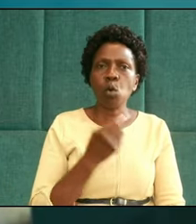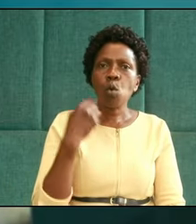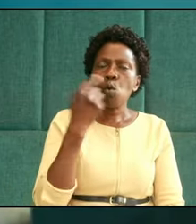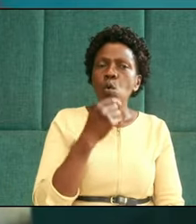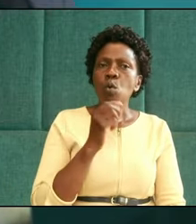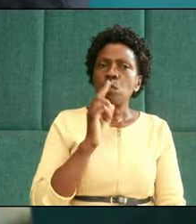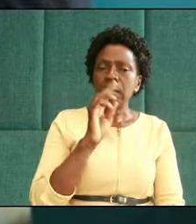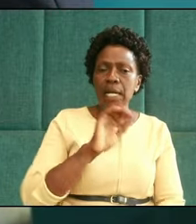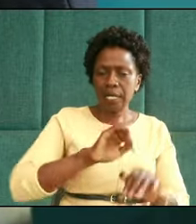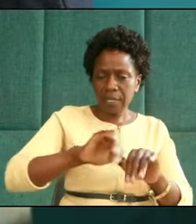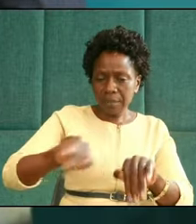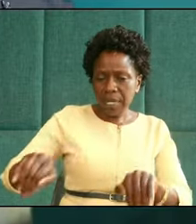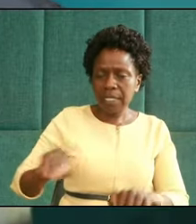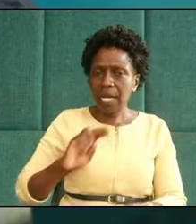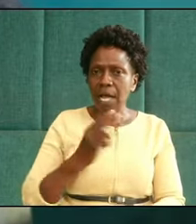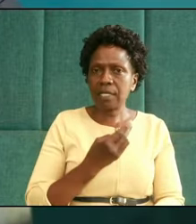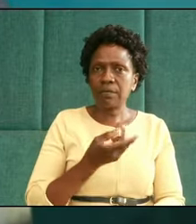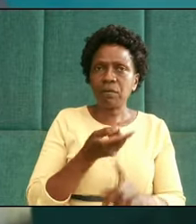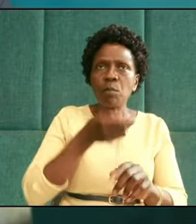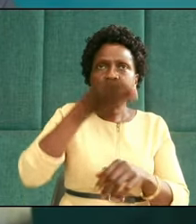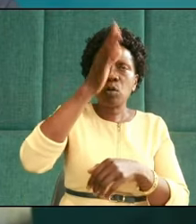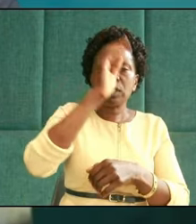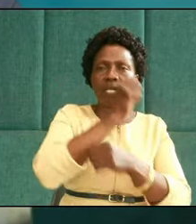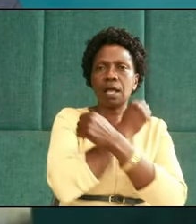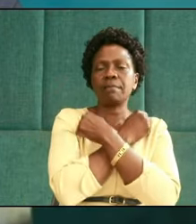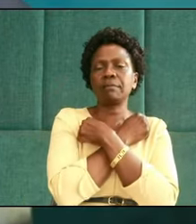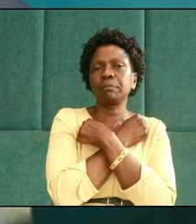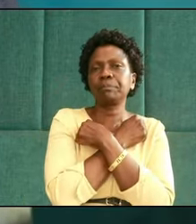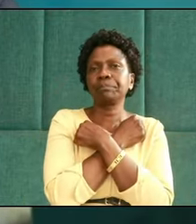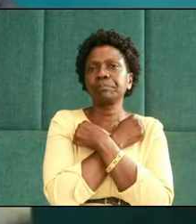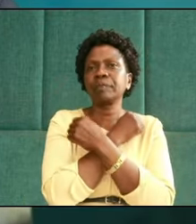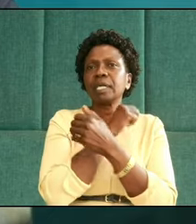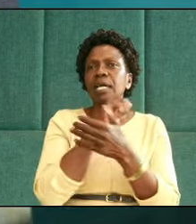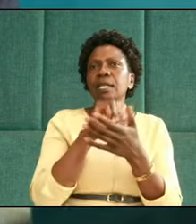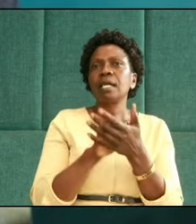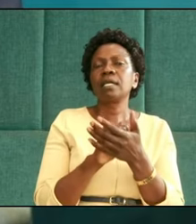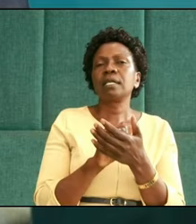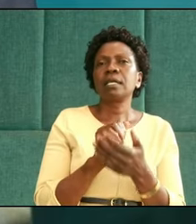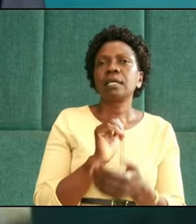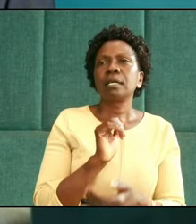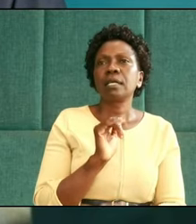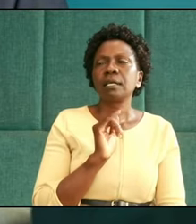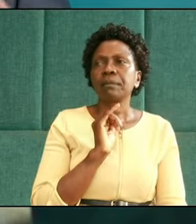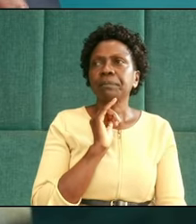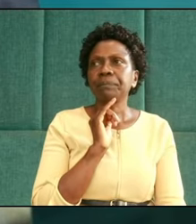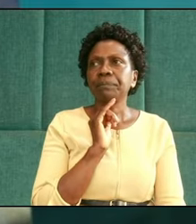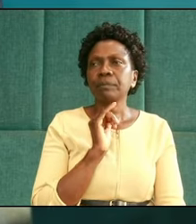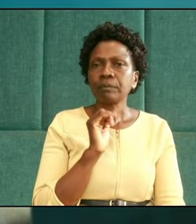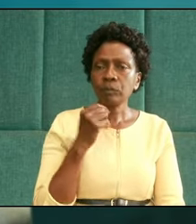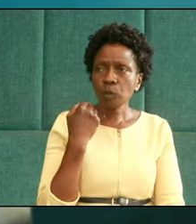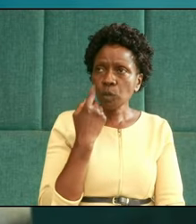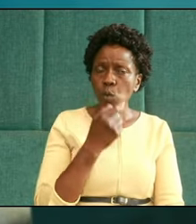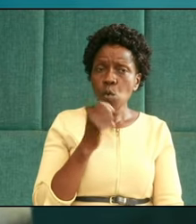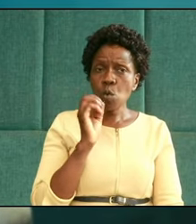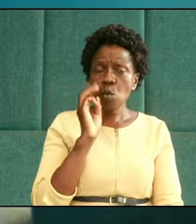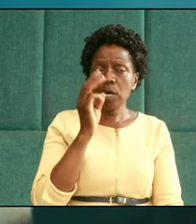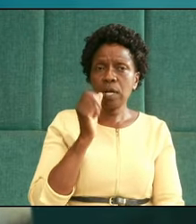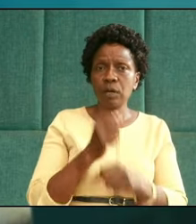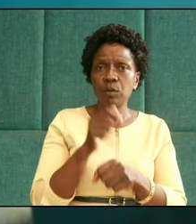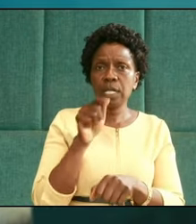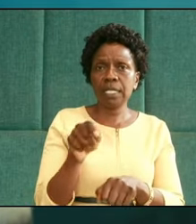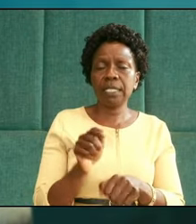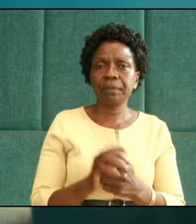separate us from God's love that is to us in Christ? Who will do it?